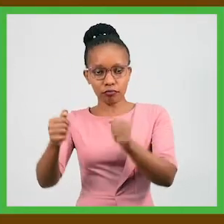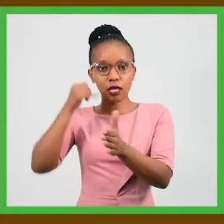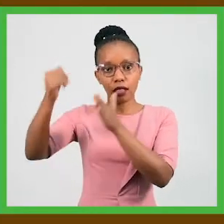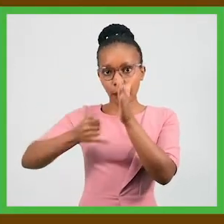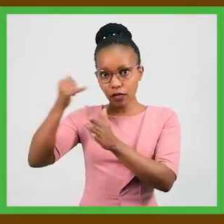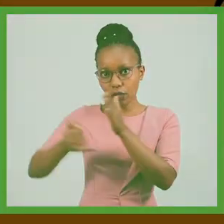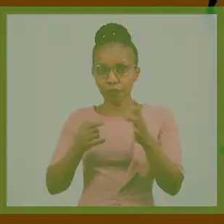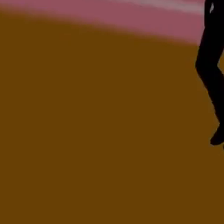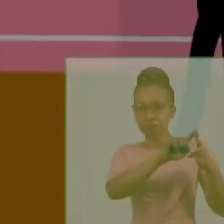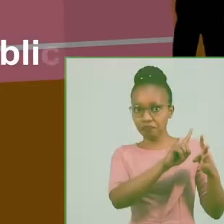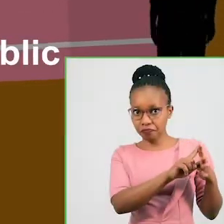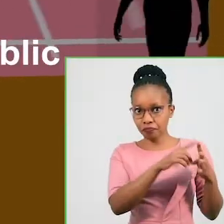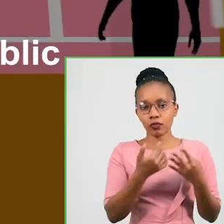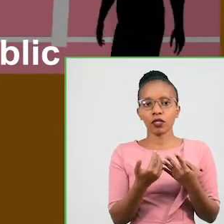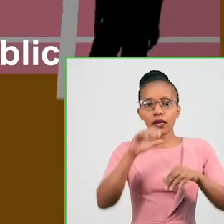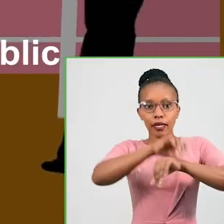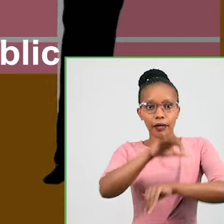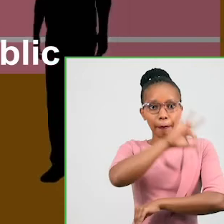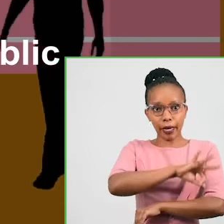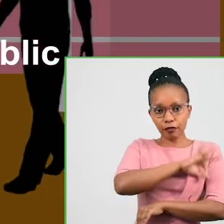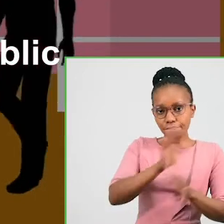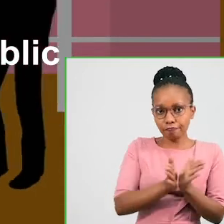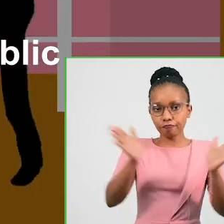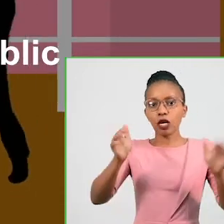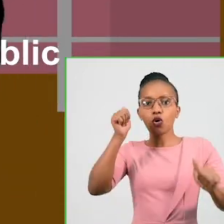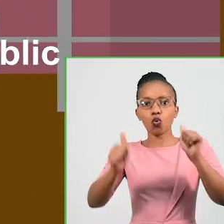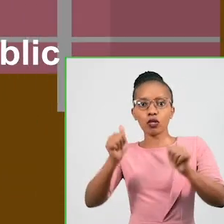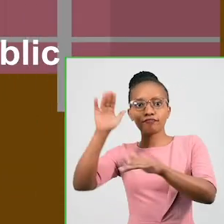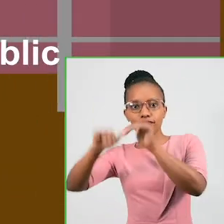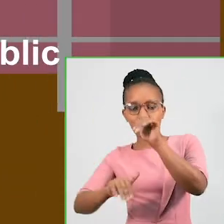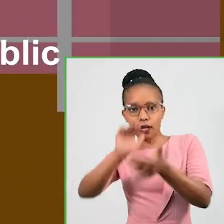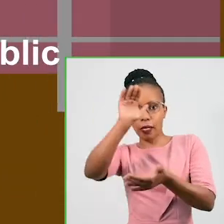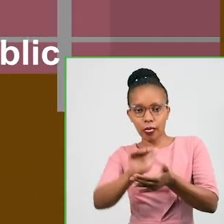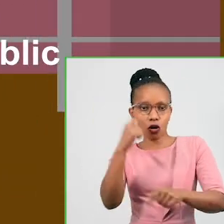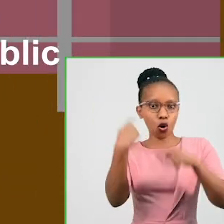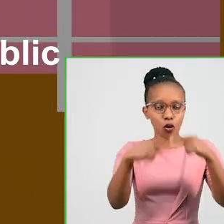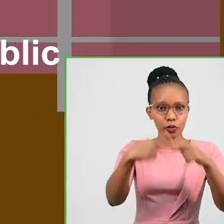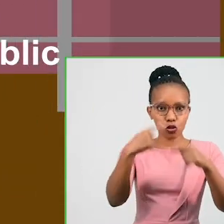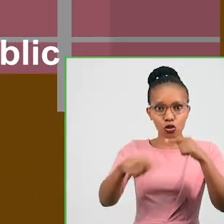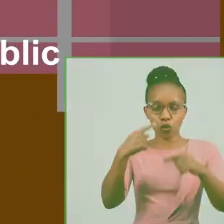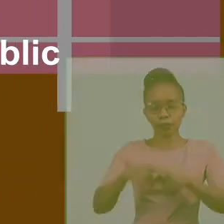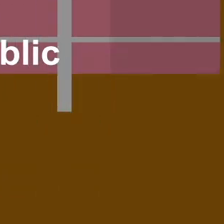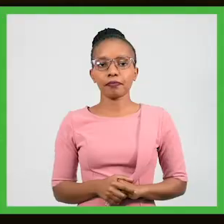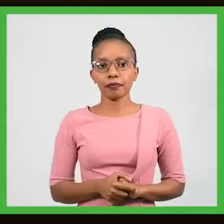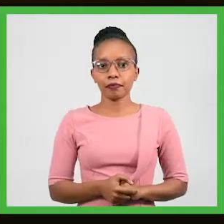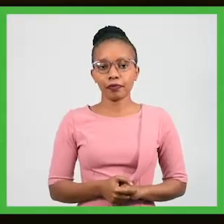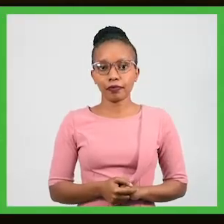industry, and 4. Obtain a benefit for the public which outweighs the lessening of competition that the practice